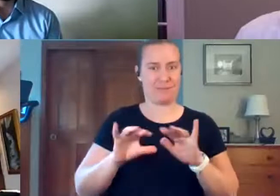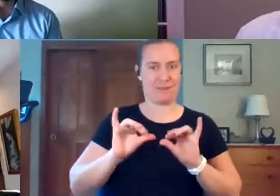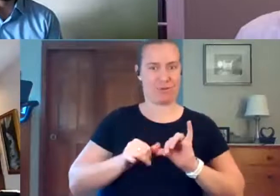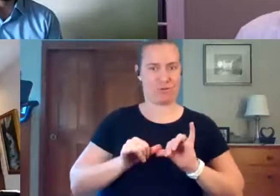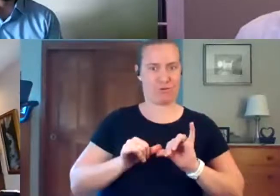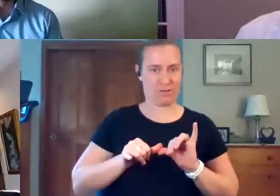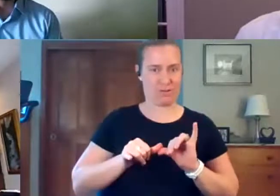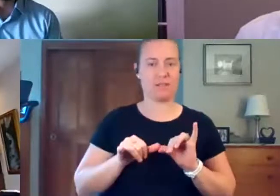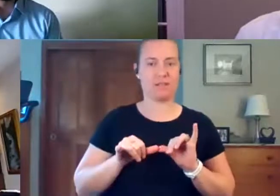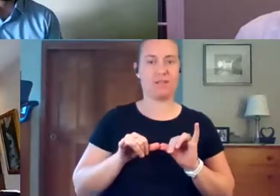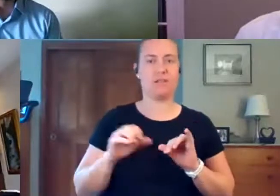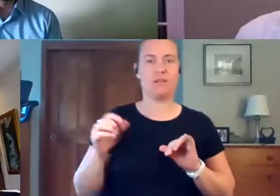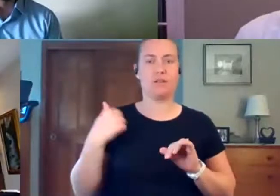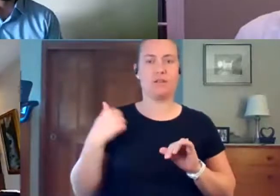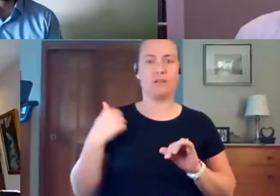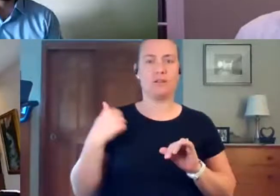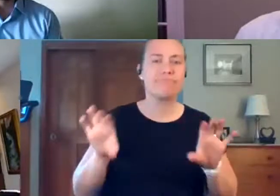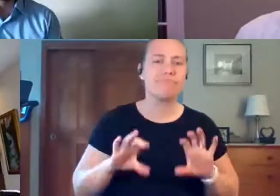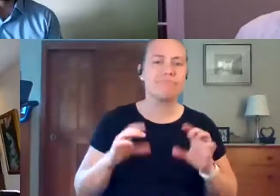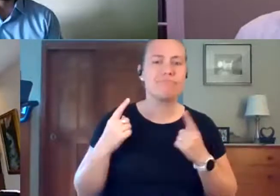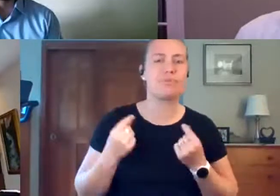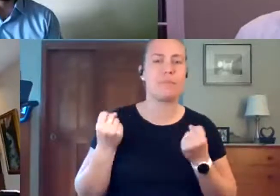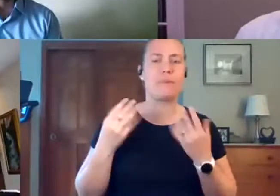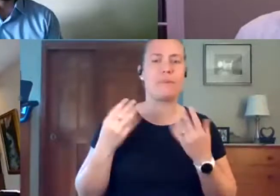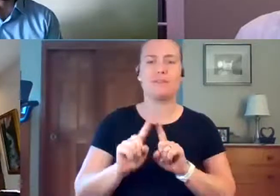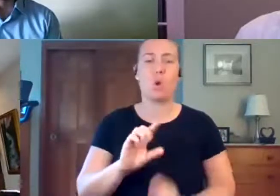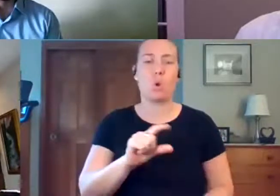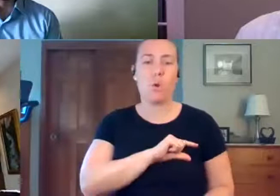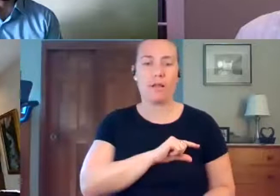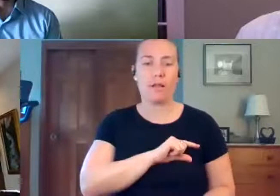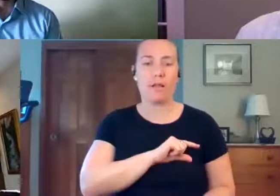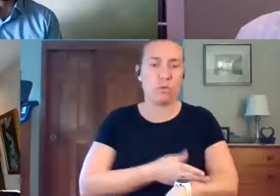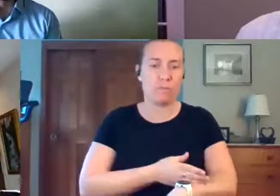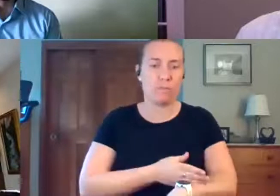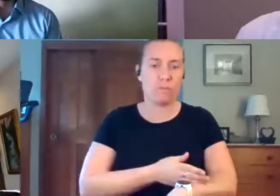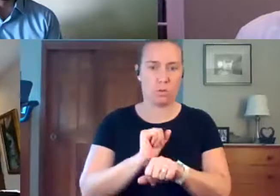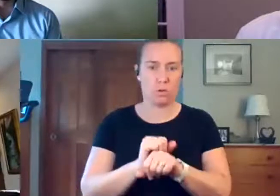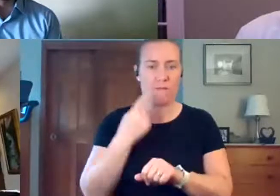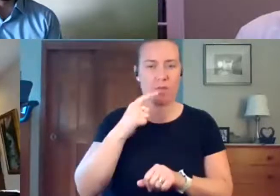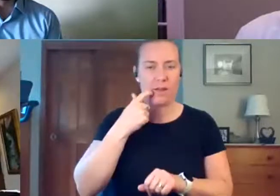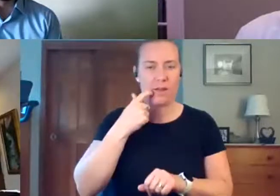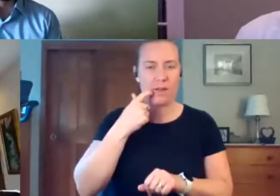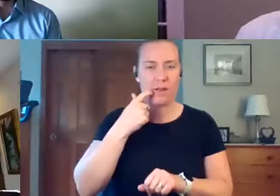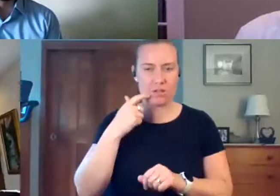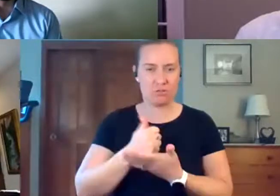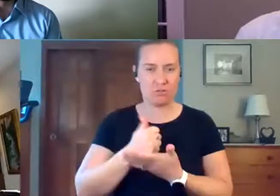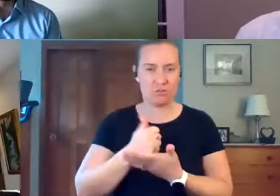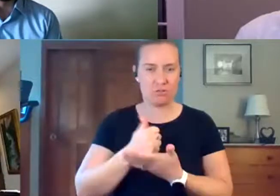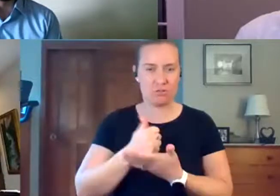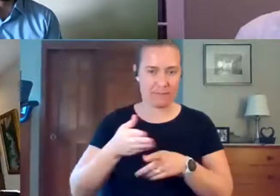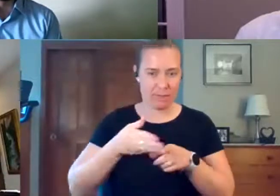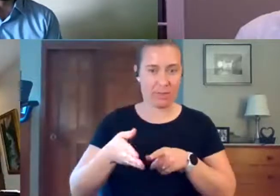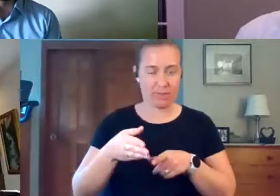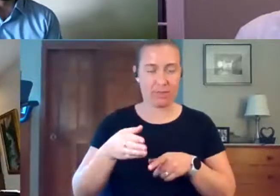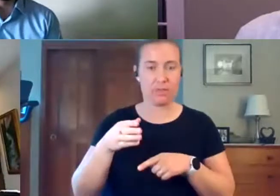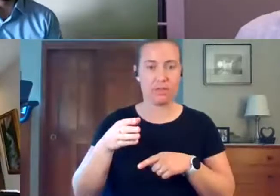were doing a lot of quality improvement work in the addiction treatment field, and had developed a model that I had kind